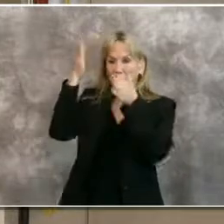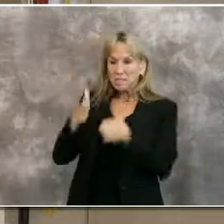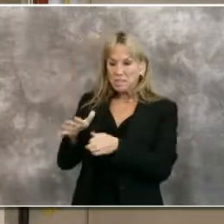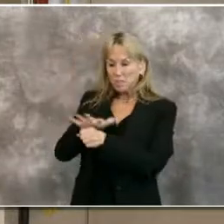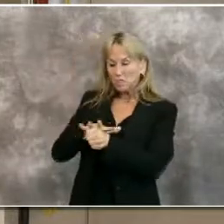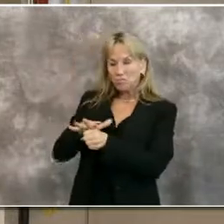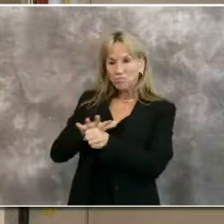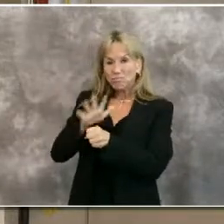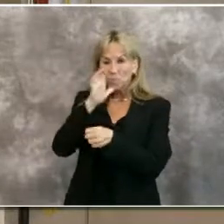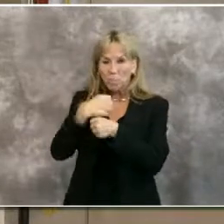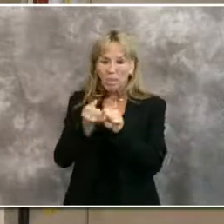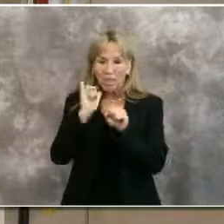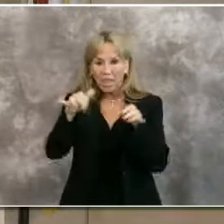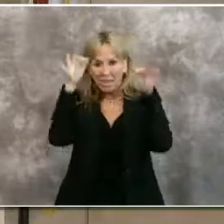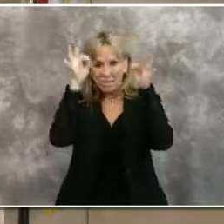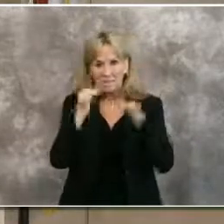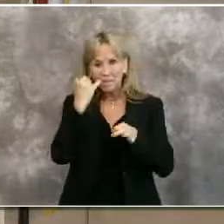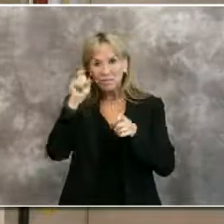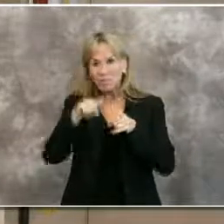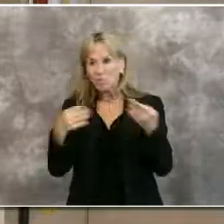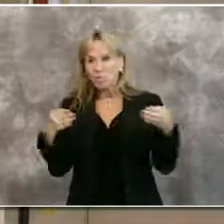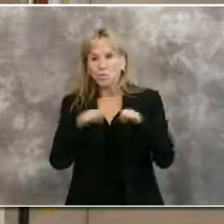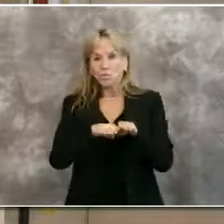locally. Dr. McDonald?